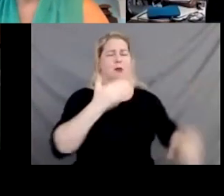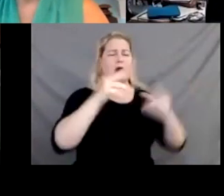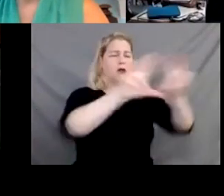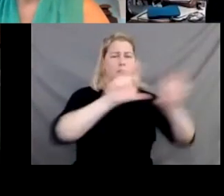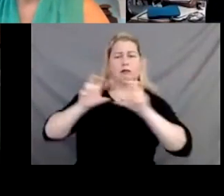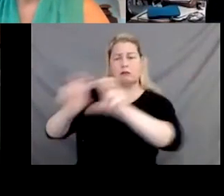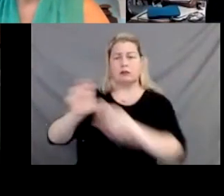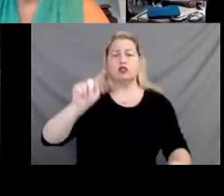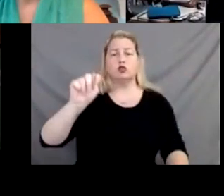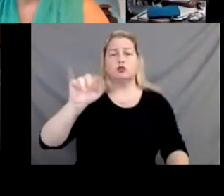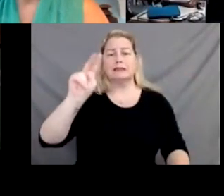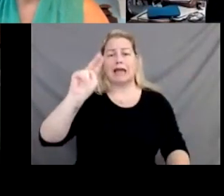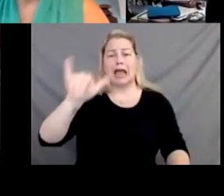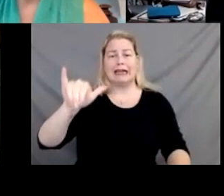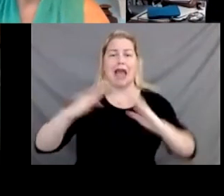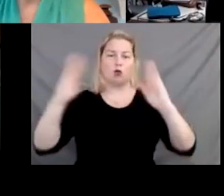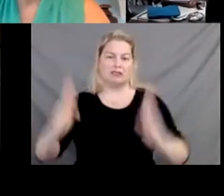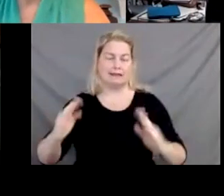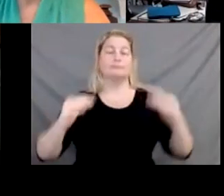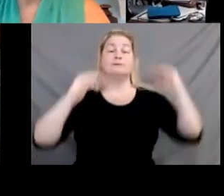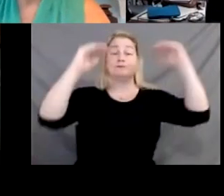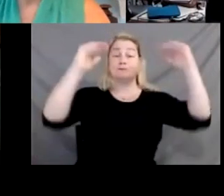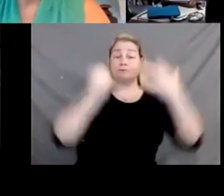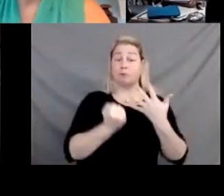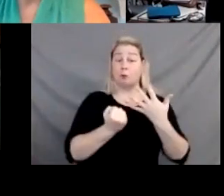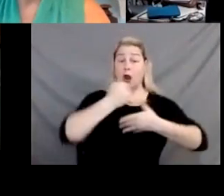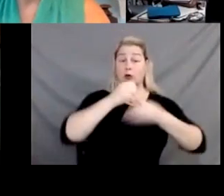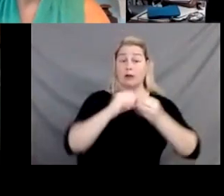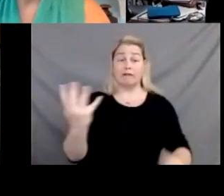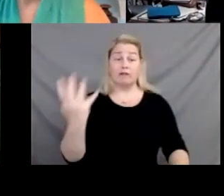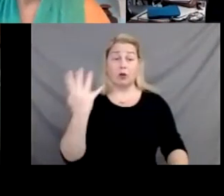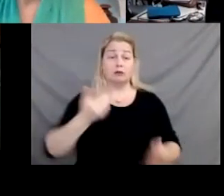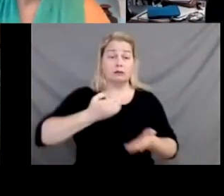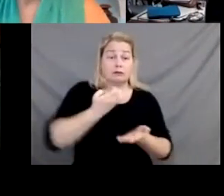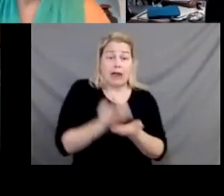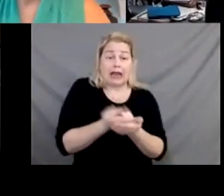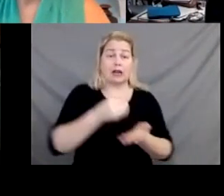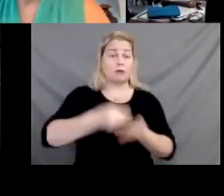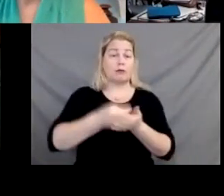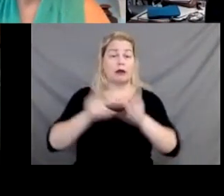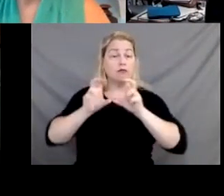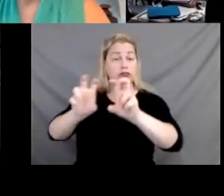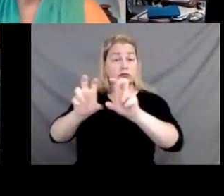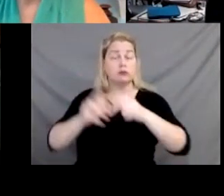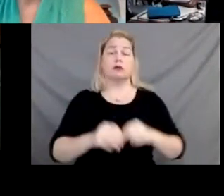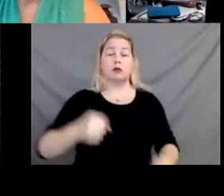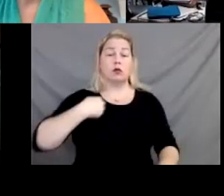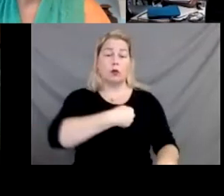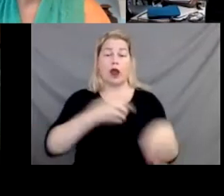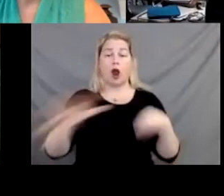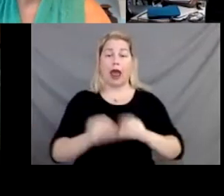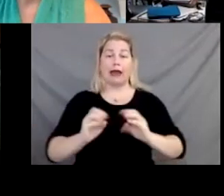In priority 4, economic relief, we are adding clarity to the